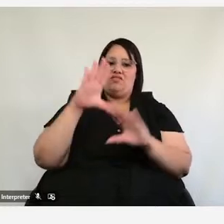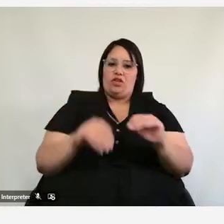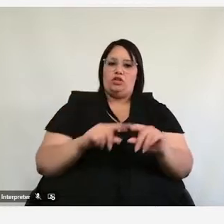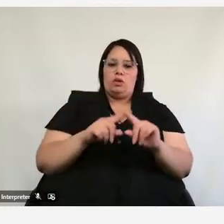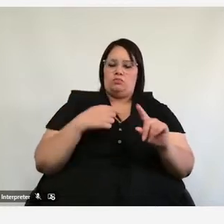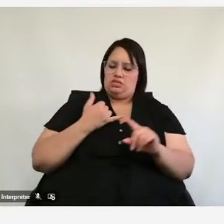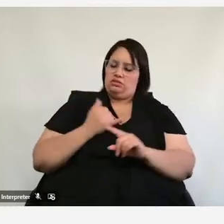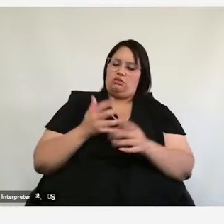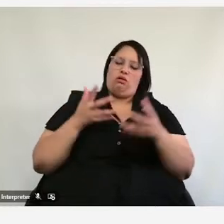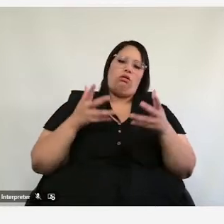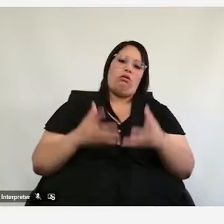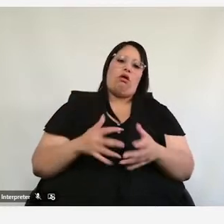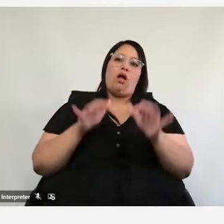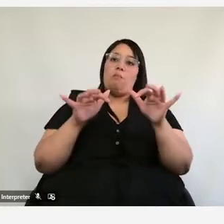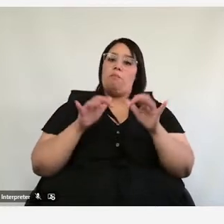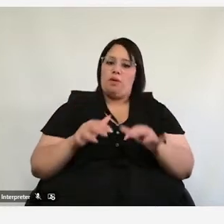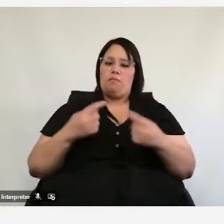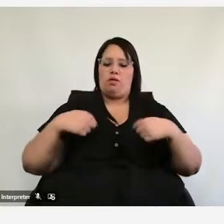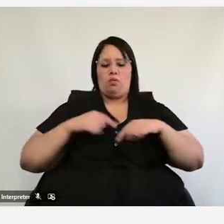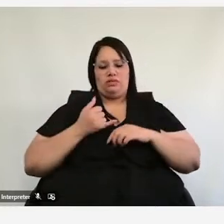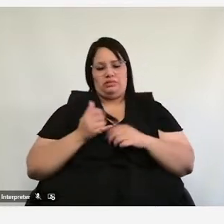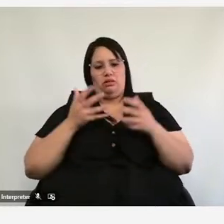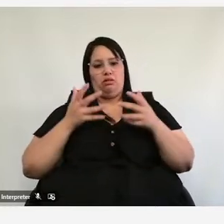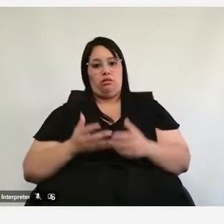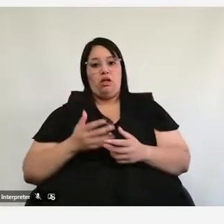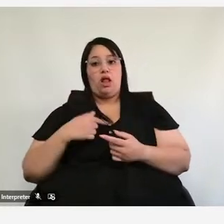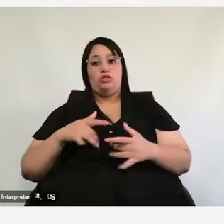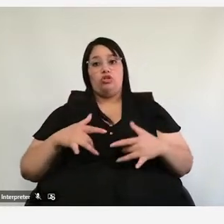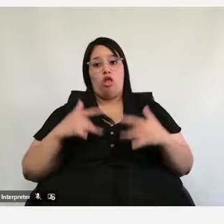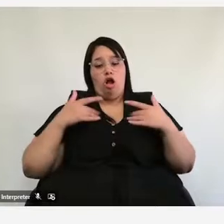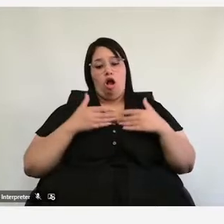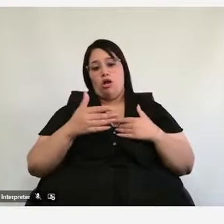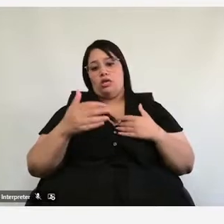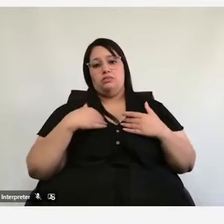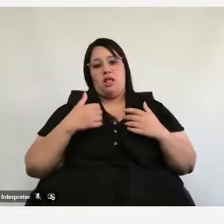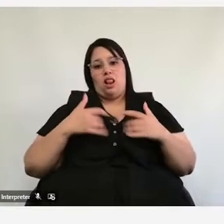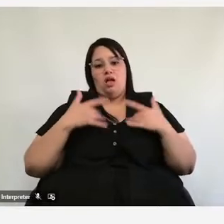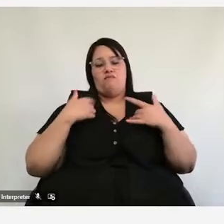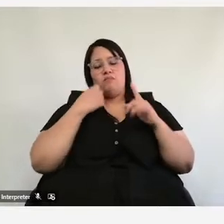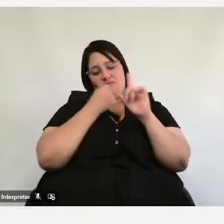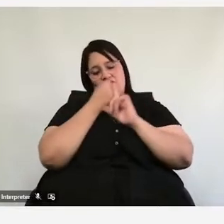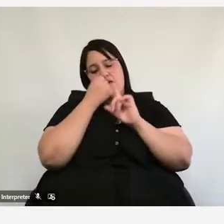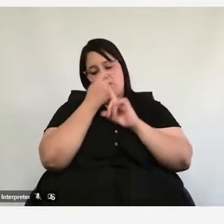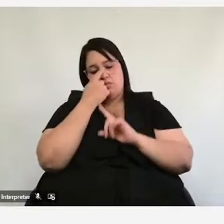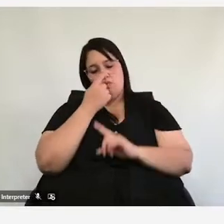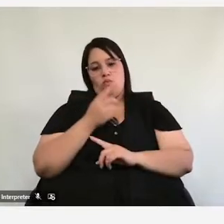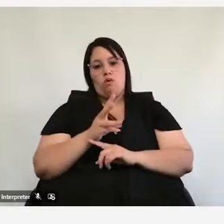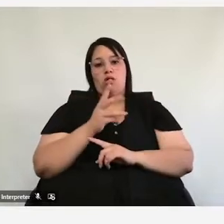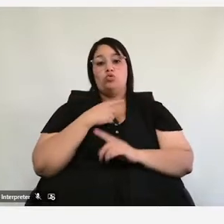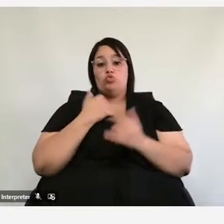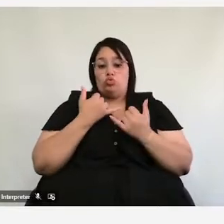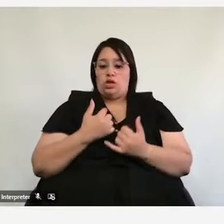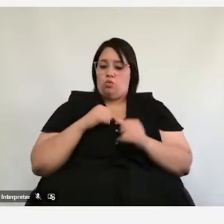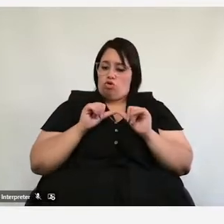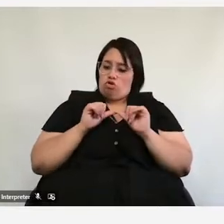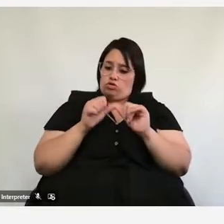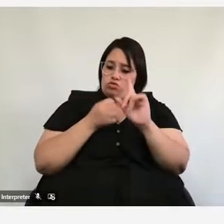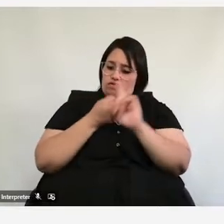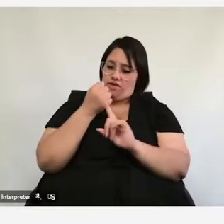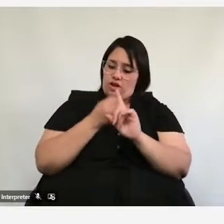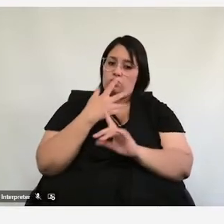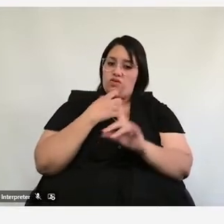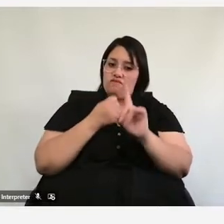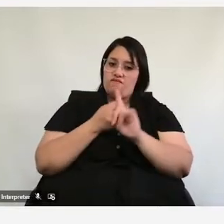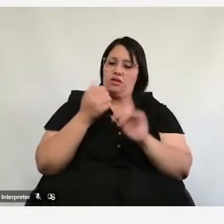here. The people are still here. And as long as I live, I will fight. Today, we are continuing this fight. We fight